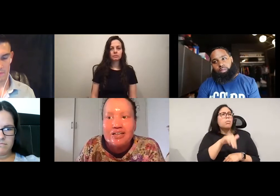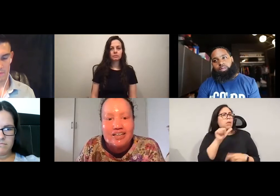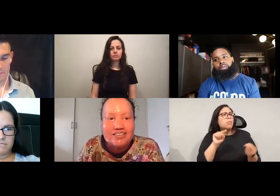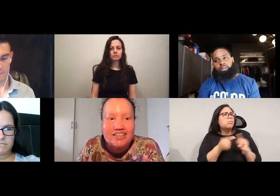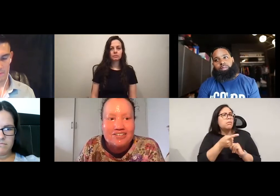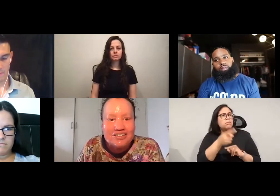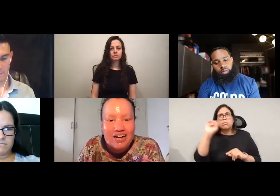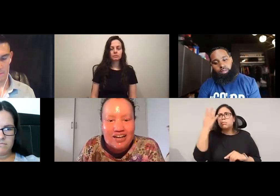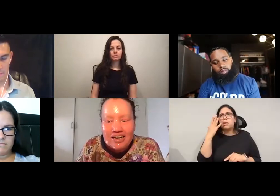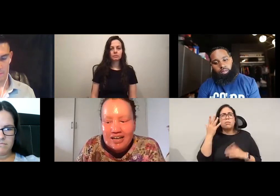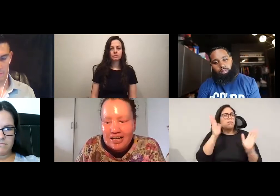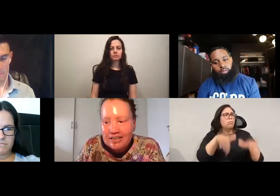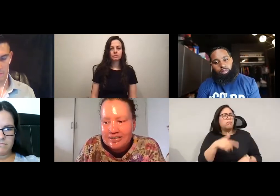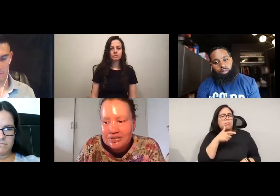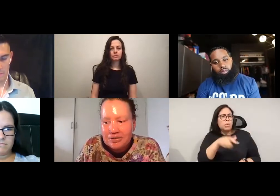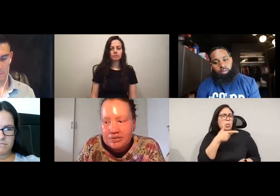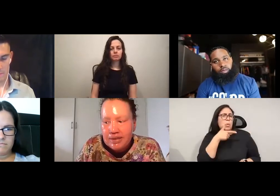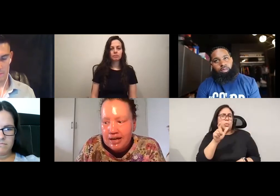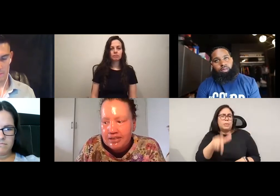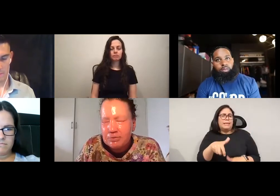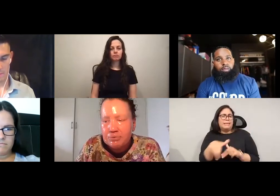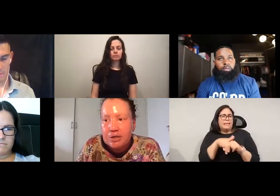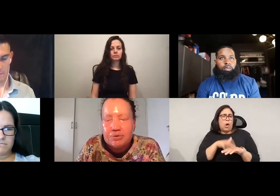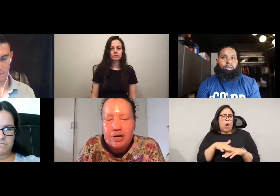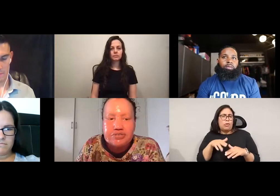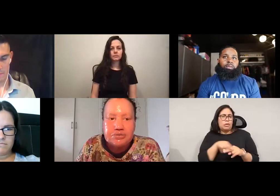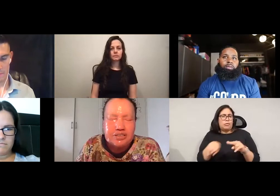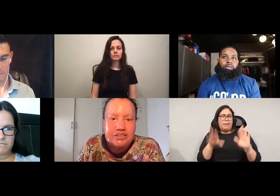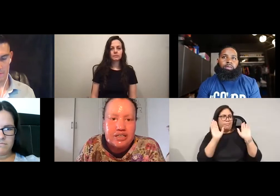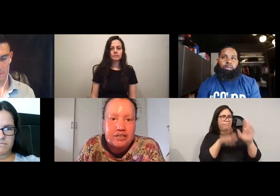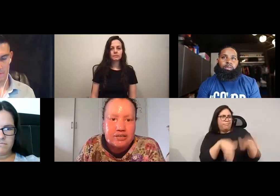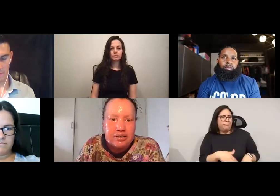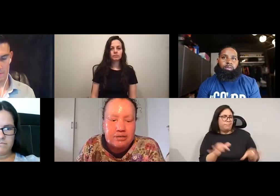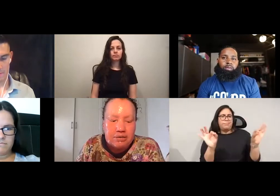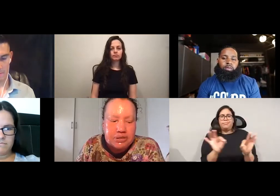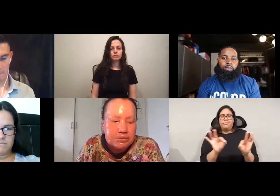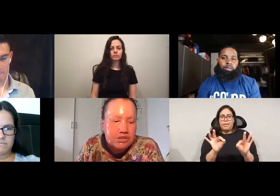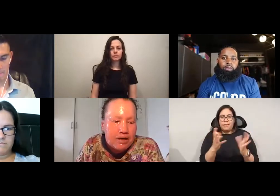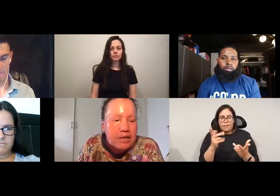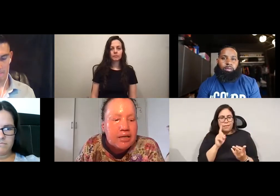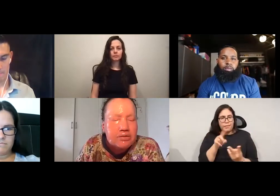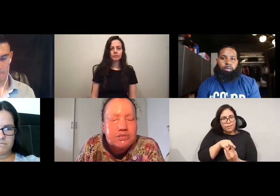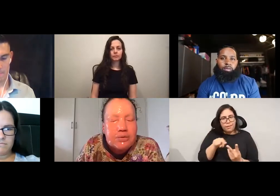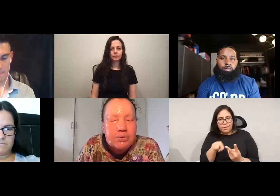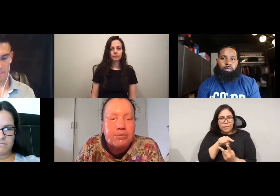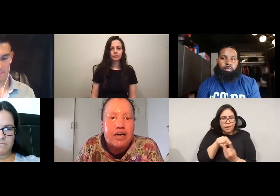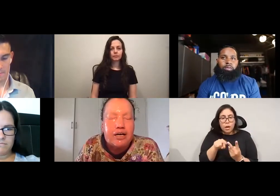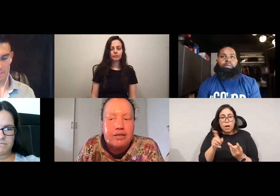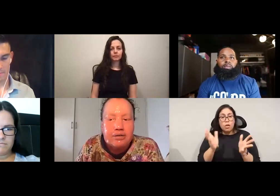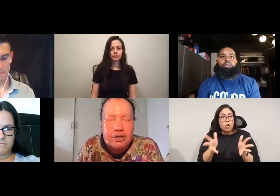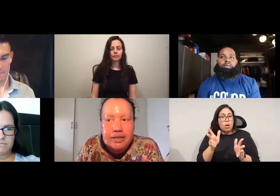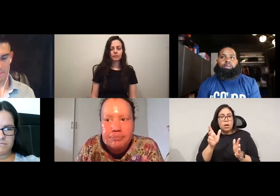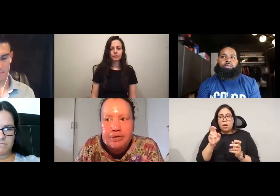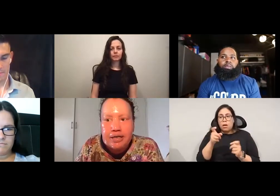don't really need a seat on the train. And so I think we all have to understand, and we talked about meeting those people where we're